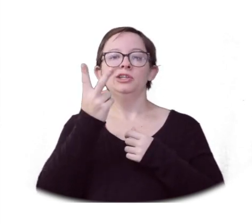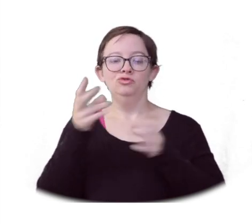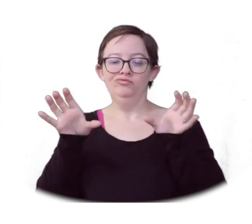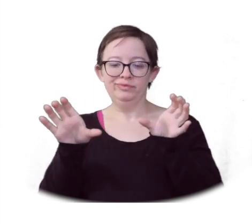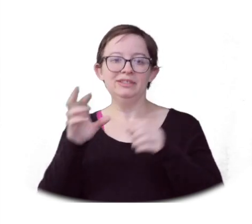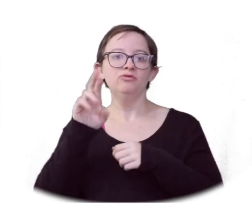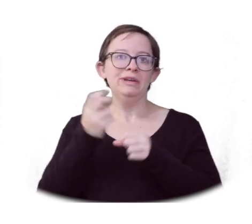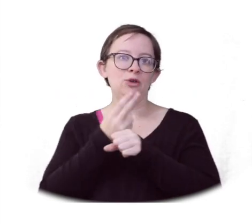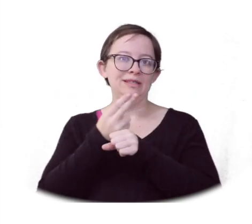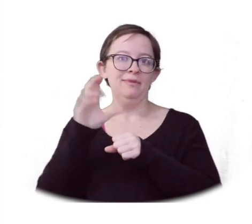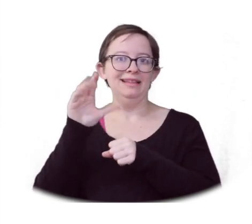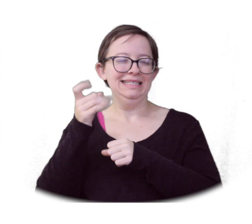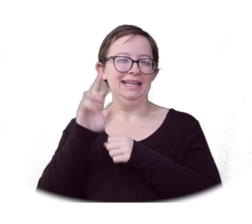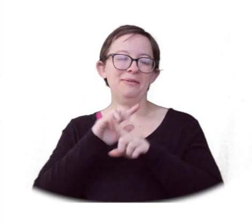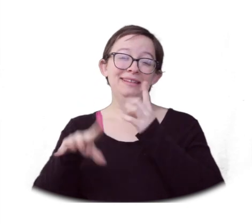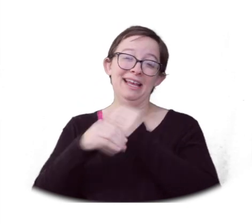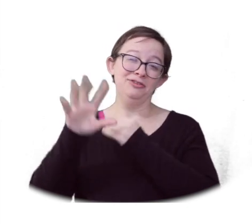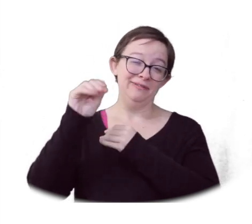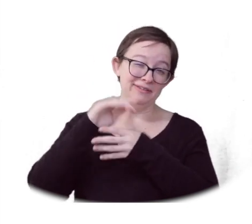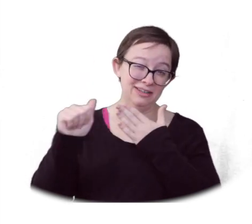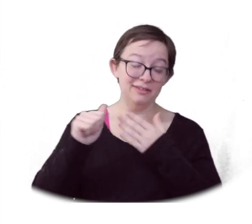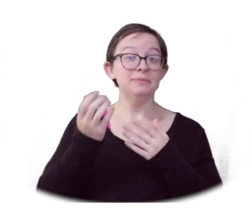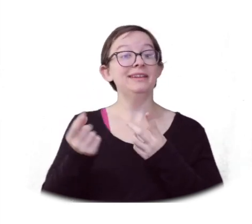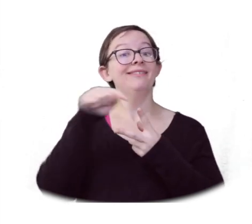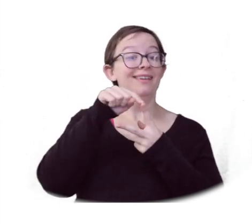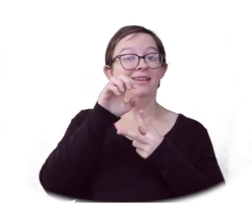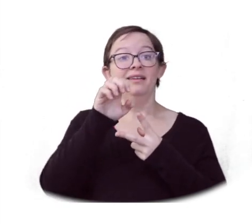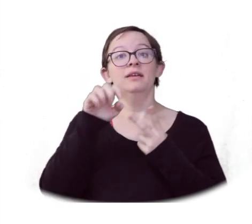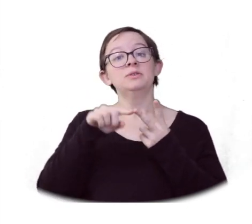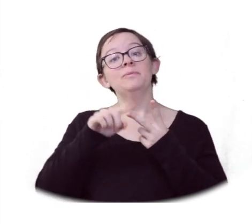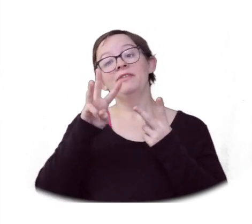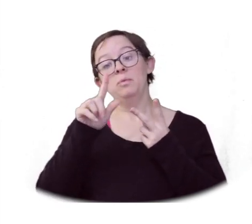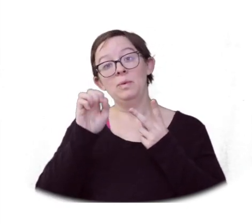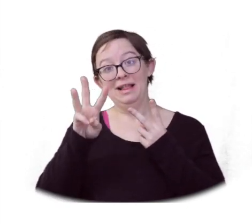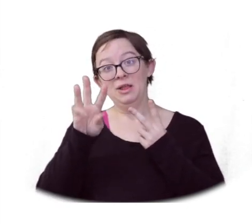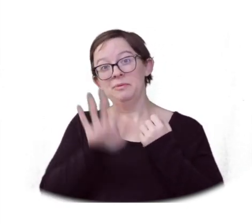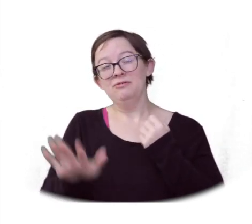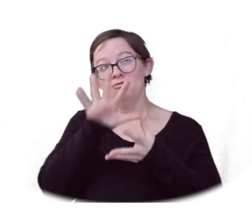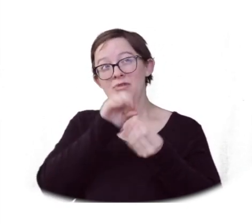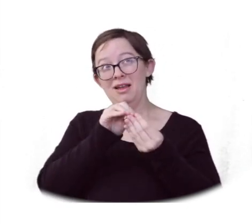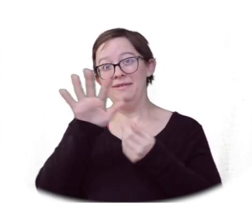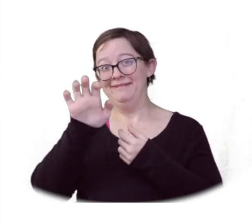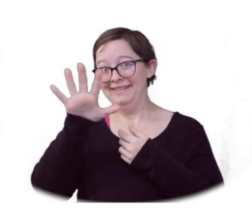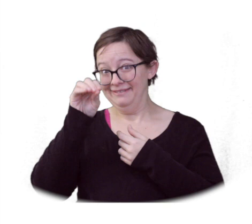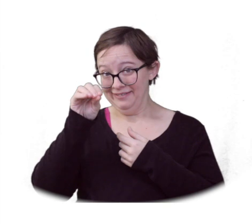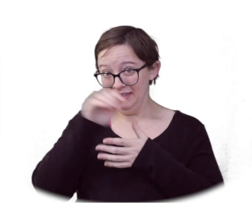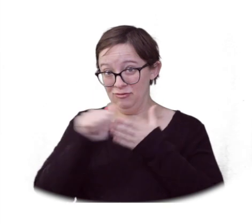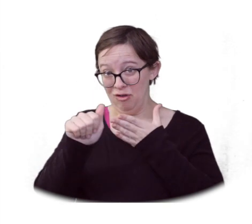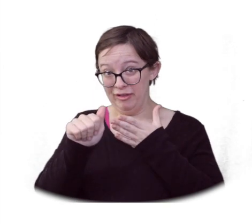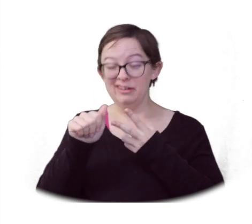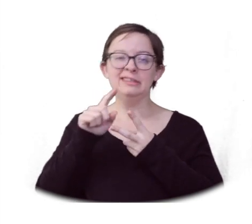a reusable container, but it is an extra $50. So if you're going to go the way of the Willow, it's actually going to be about $5.50.